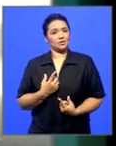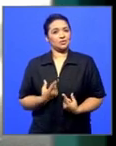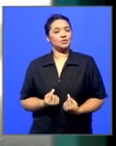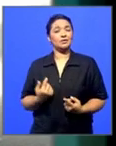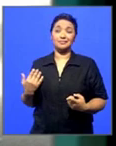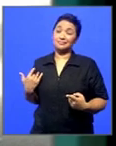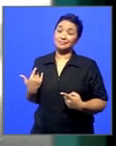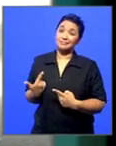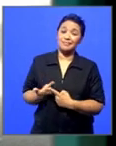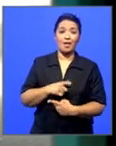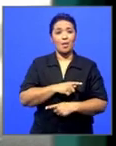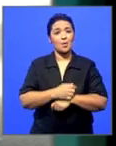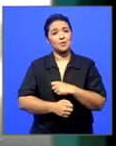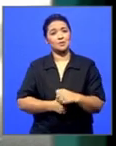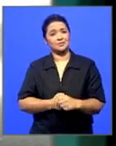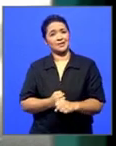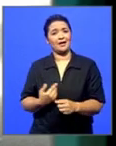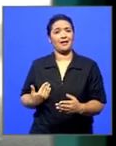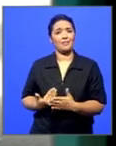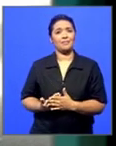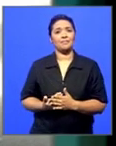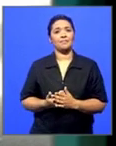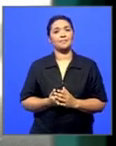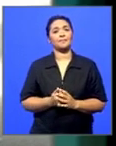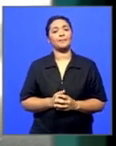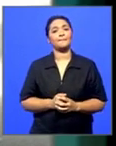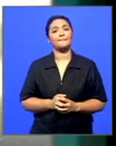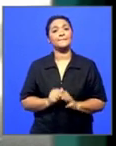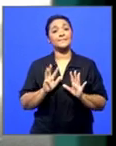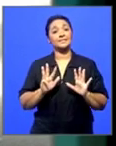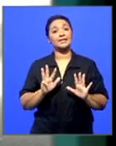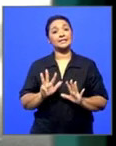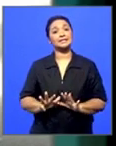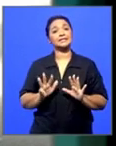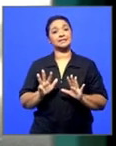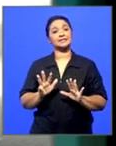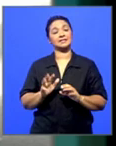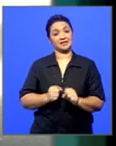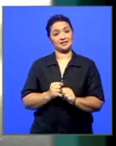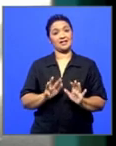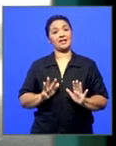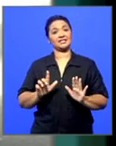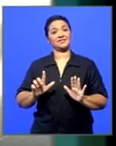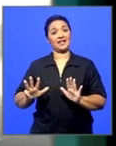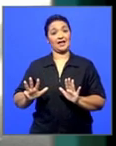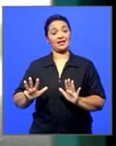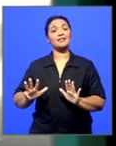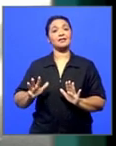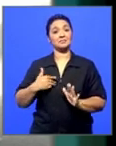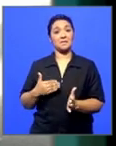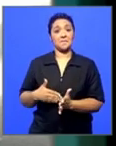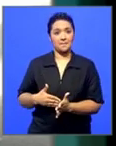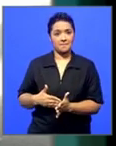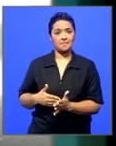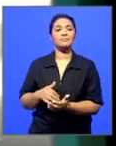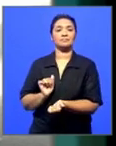for quite a long time. When I was about 19 years old, 1979, when I arrived on Robben